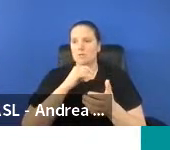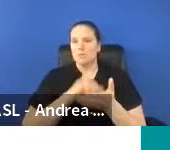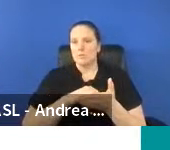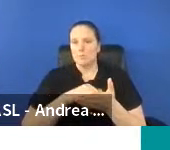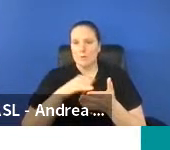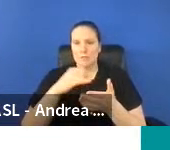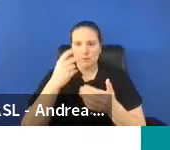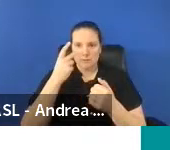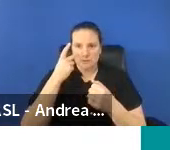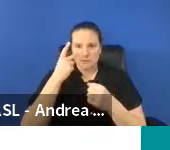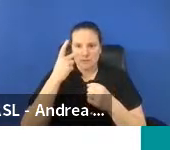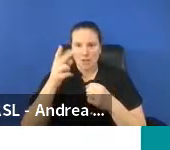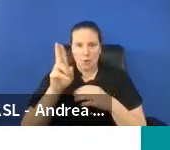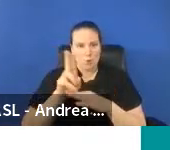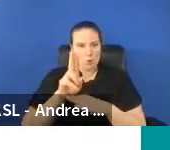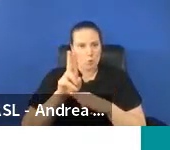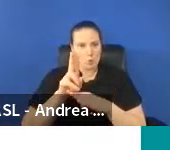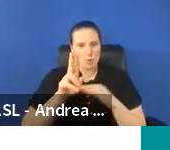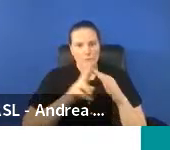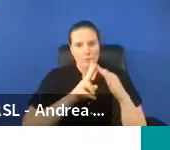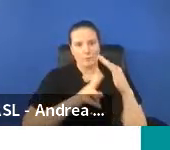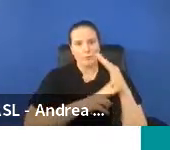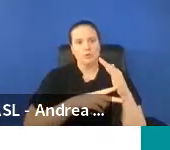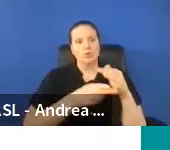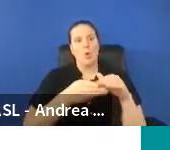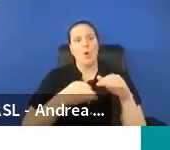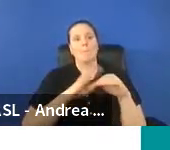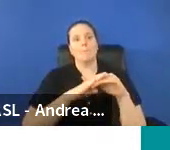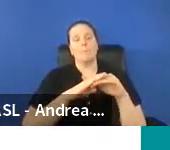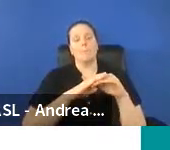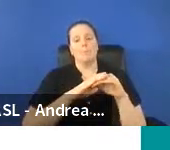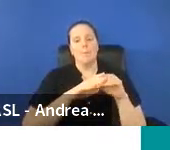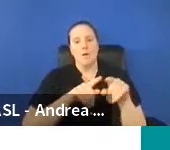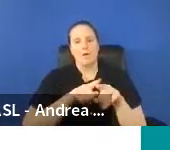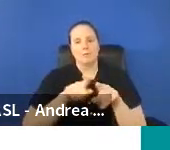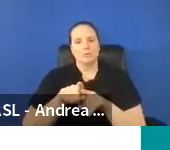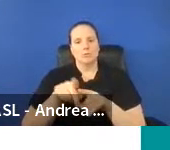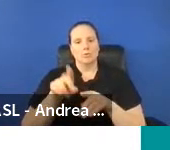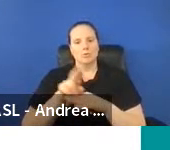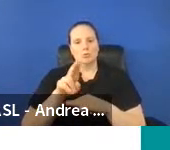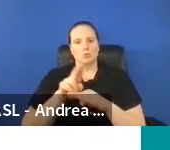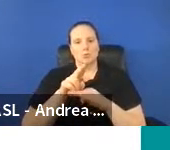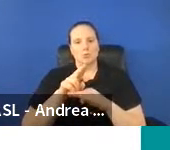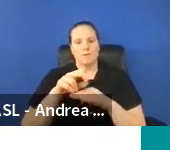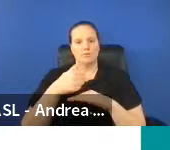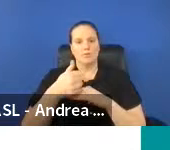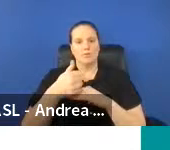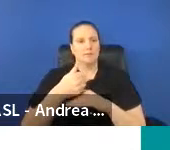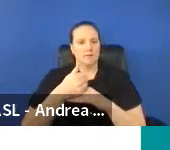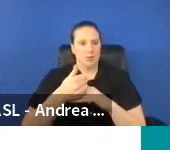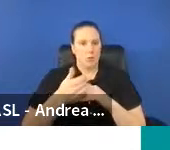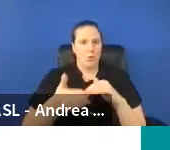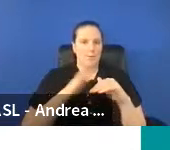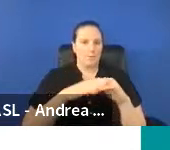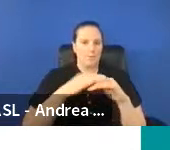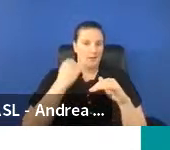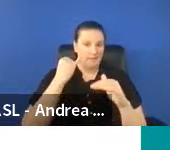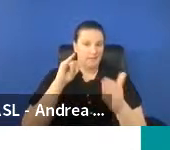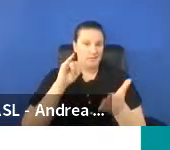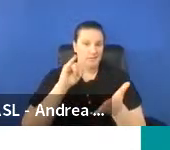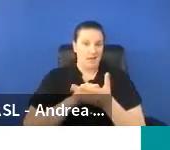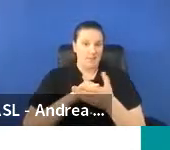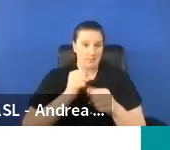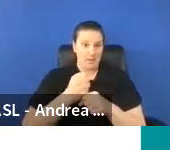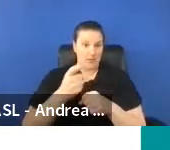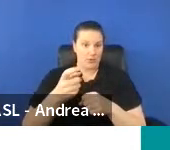their use of the bridge go up, as well as use of transit go up if transit was something that made their